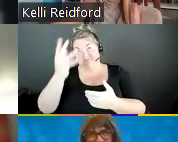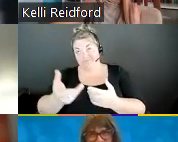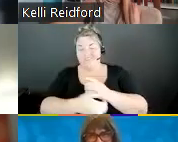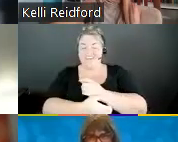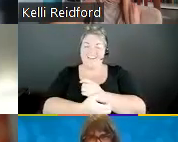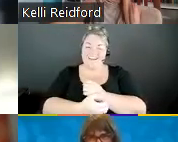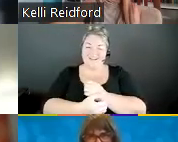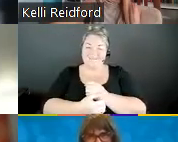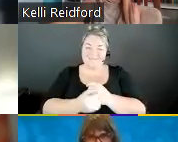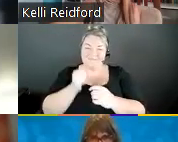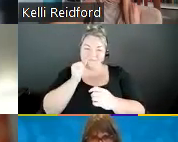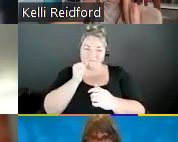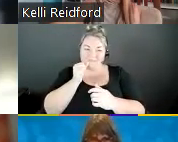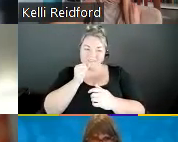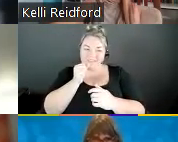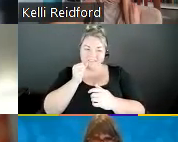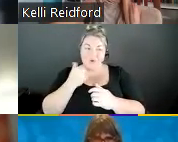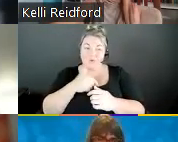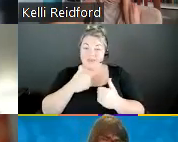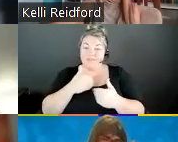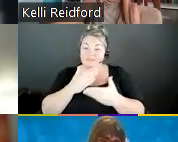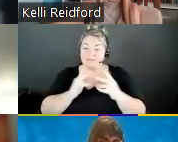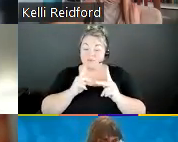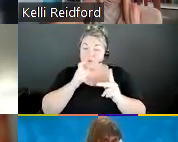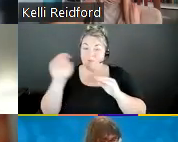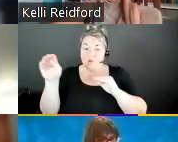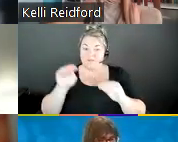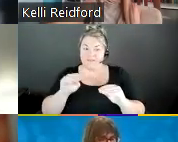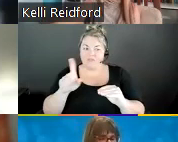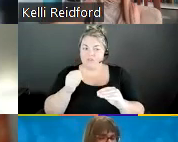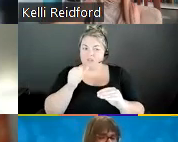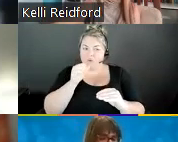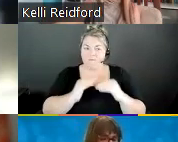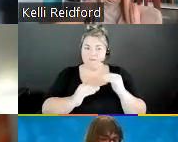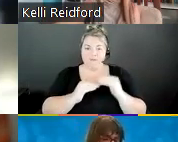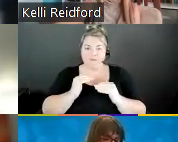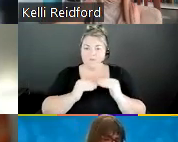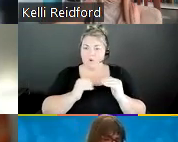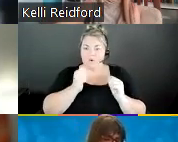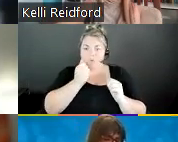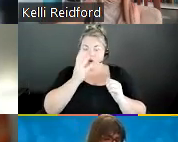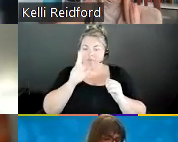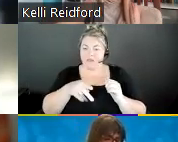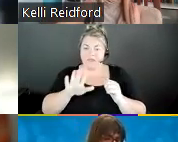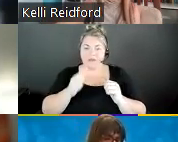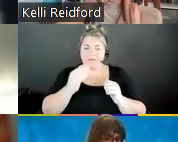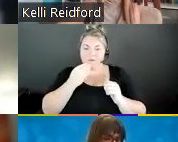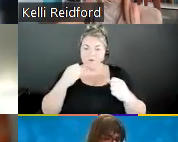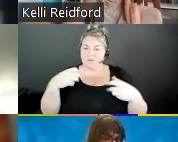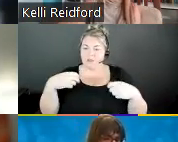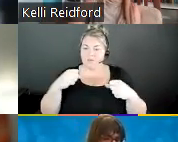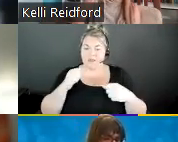But we have some people who move in that just don't feel comfortable warming up their food in the microwave